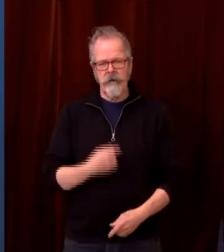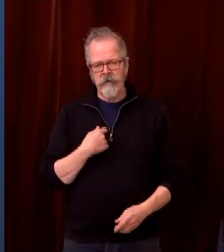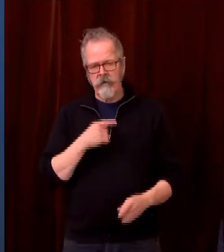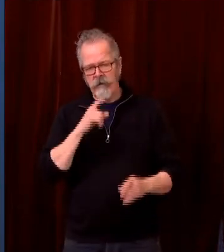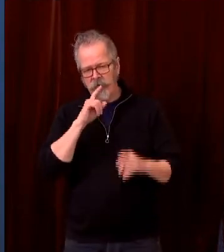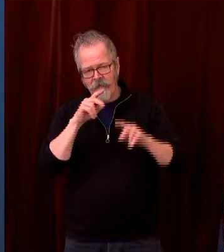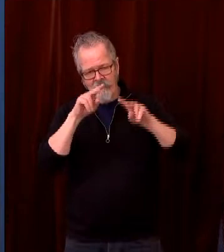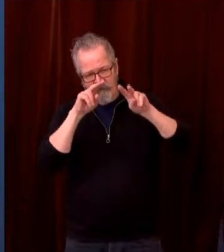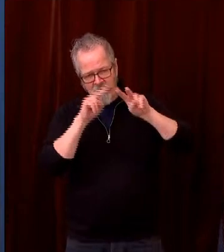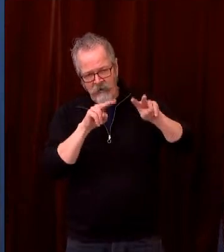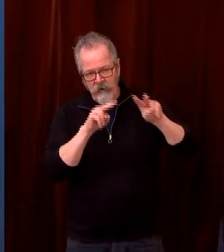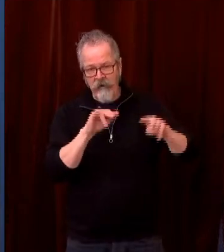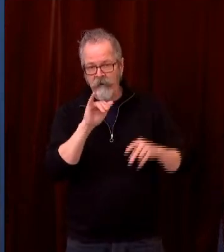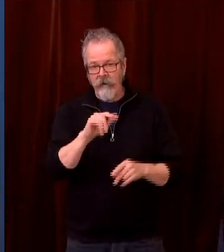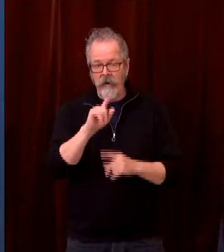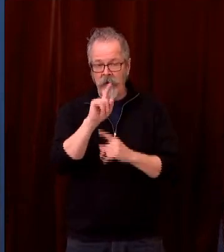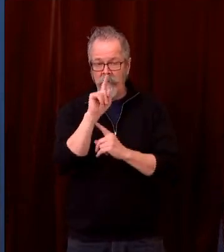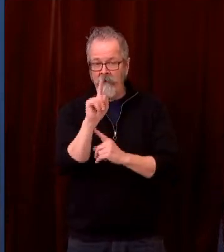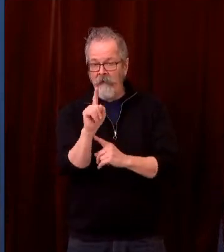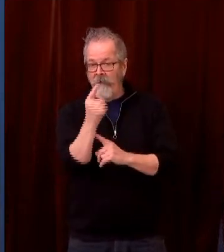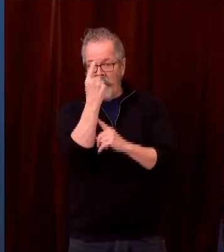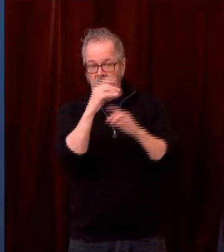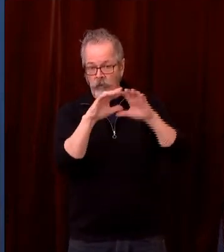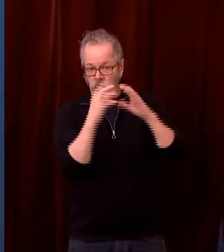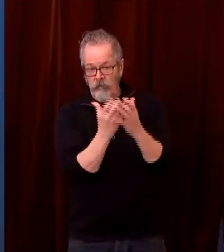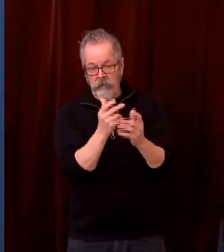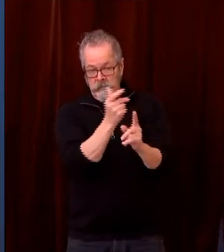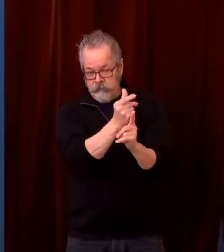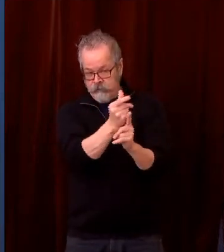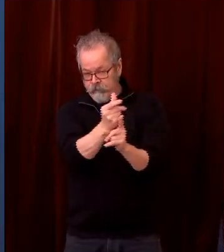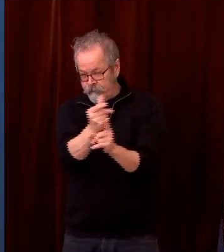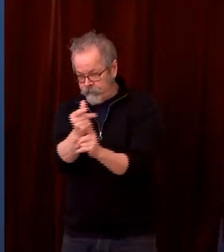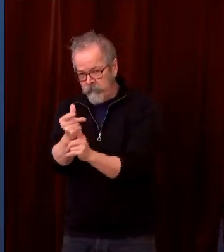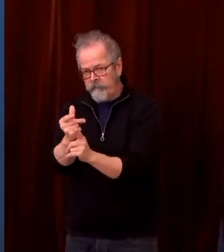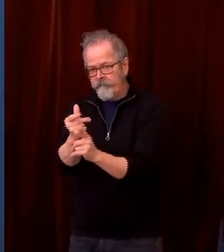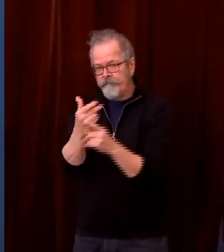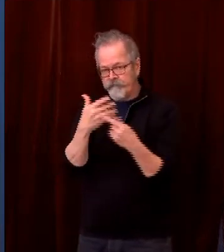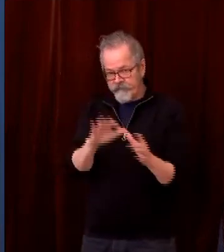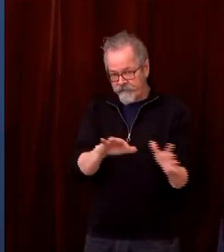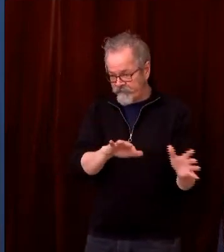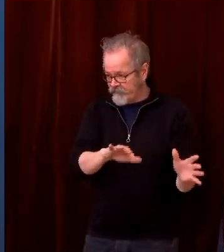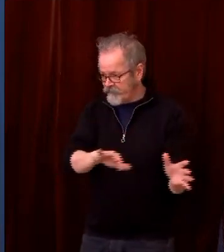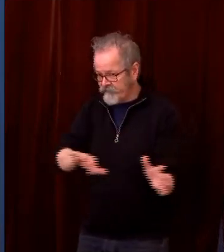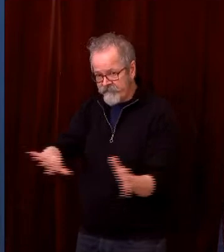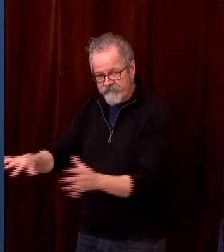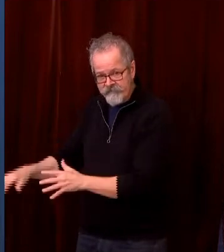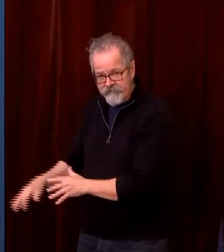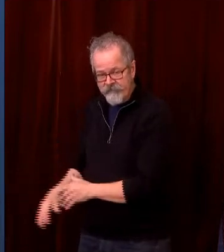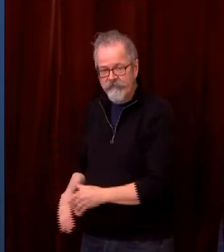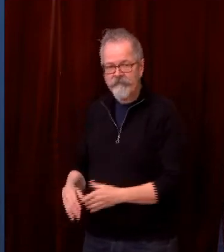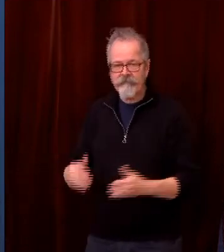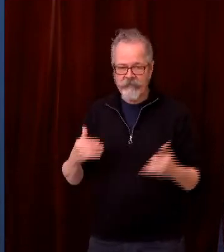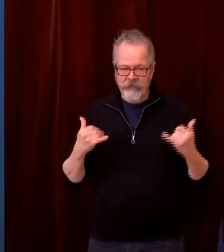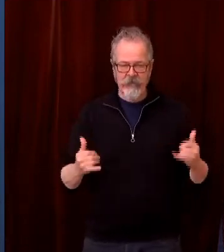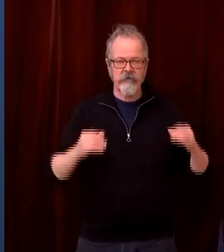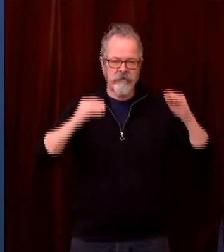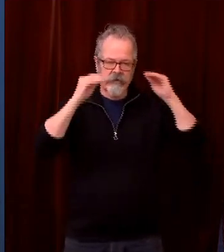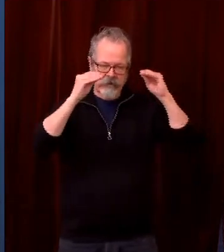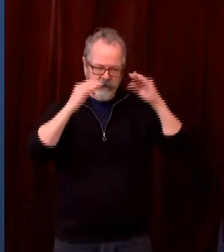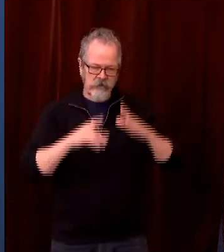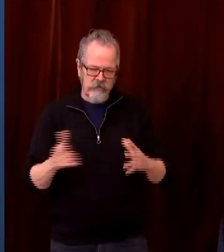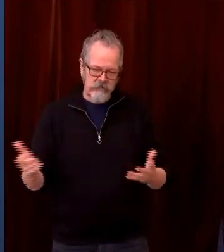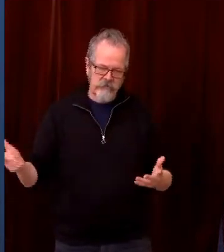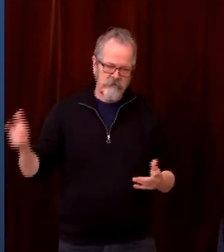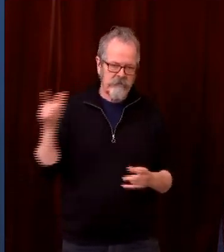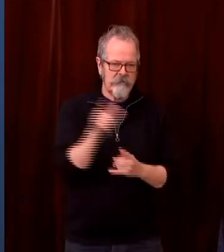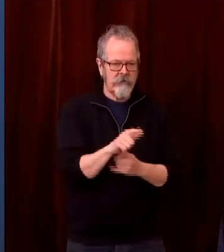which are educators. And we've also made a provision. As you know, right now it's set up so that